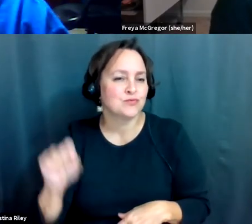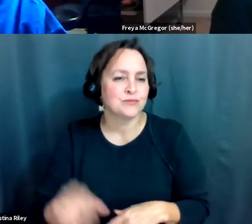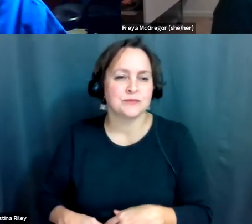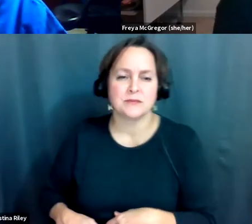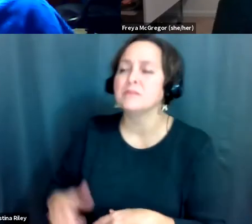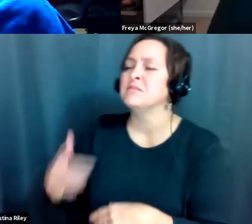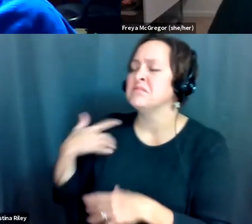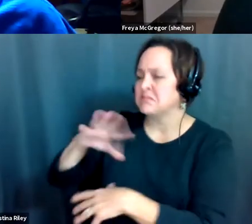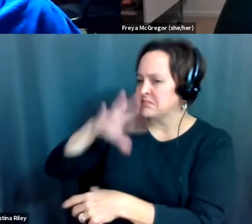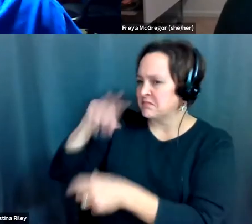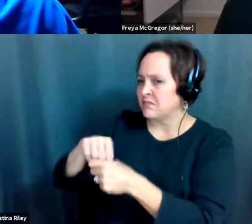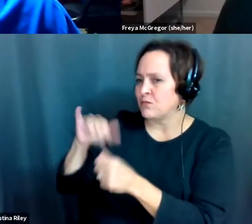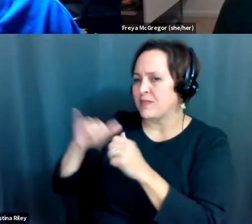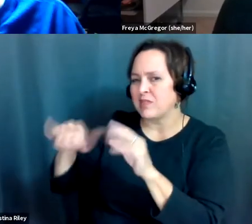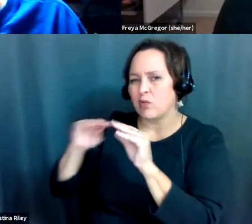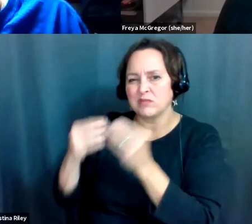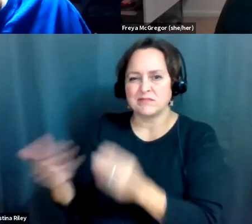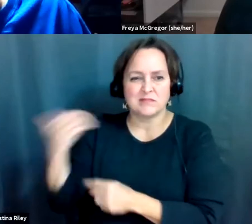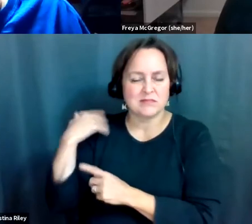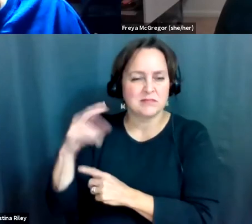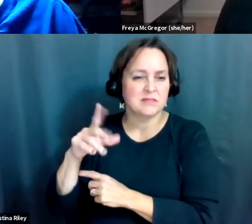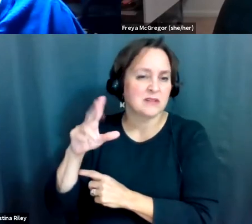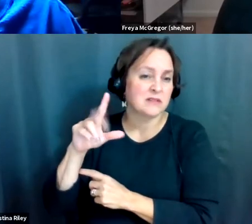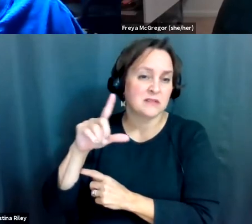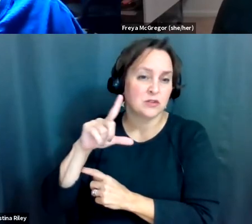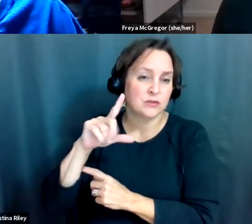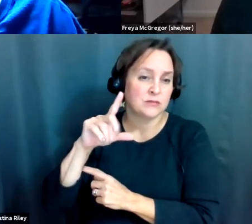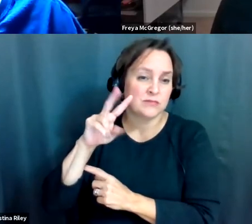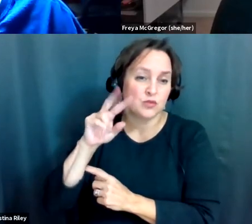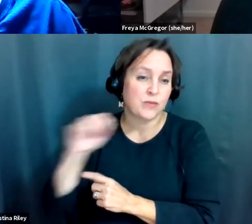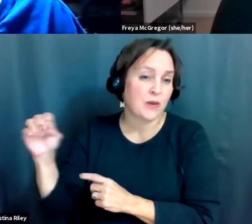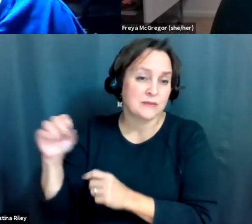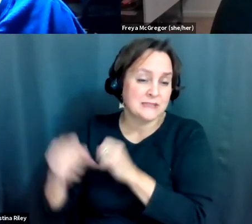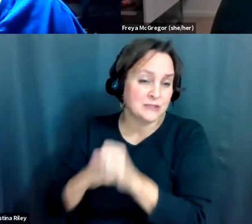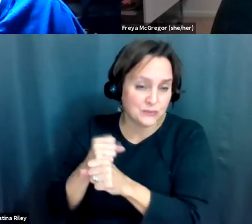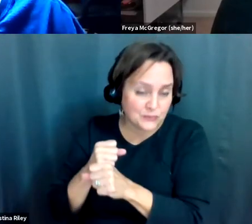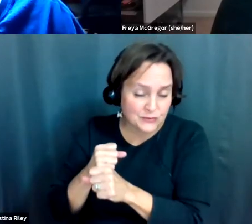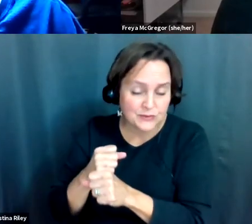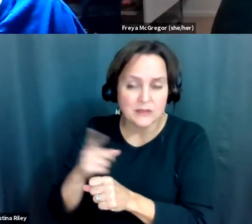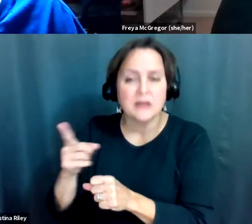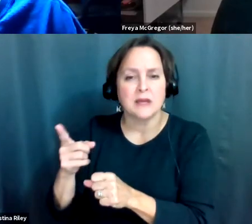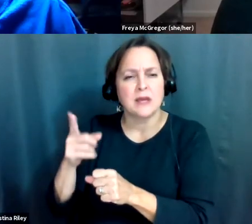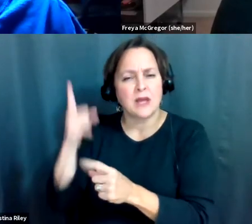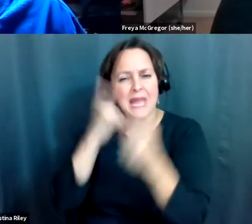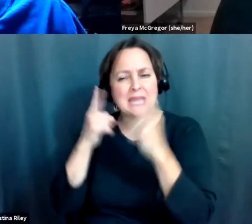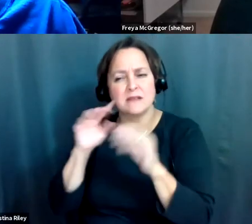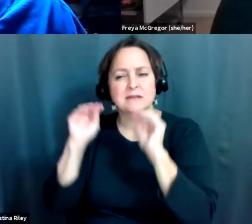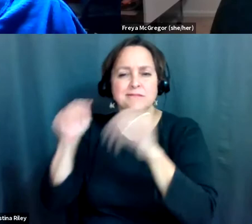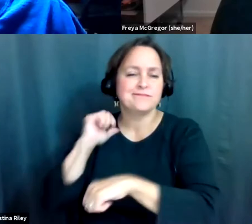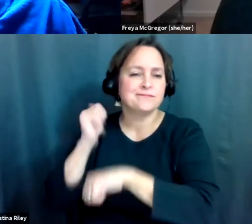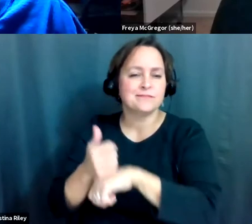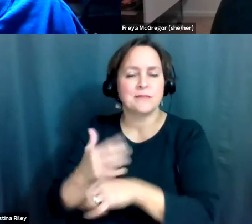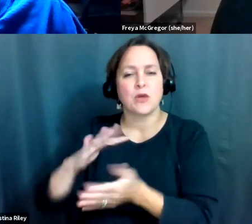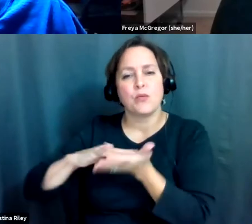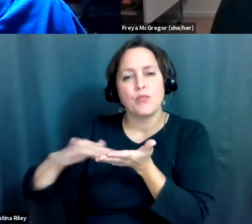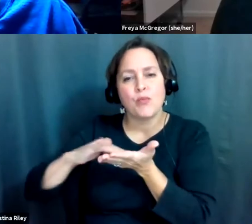probably 2000. Um, they were considering putting in what they used to call a braille trail, which was a trail with a rope